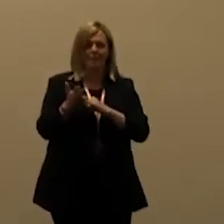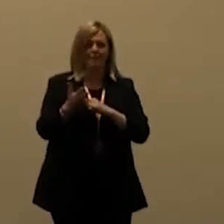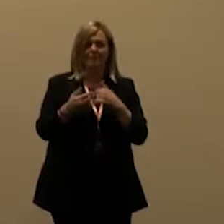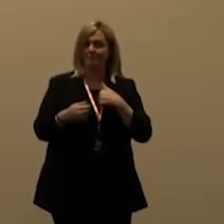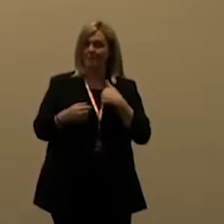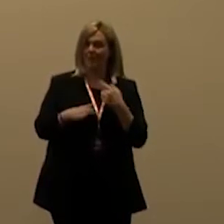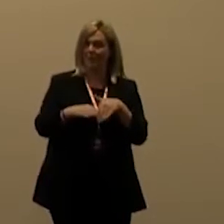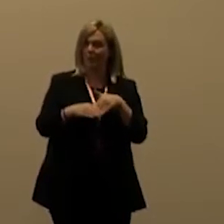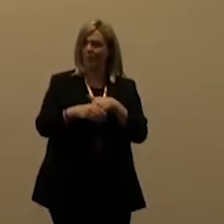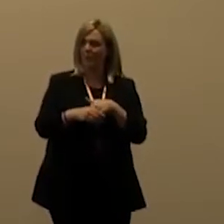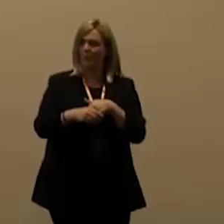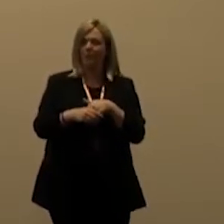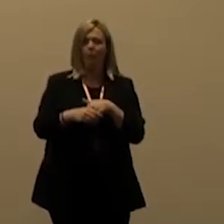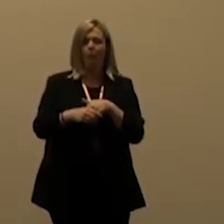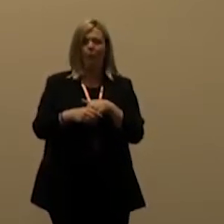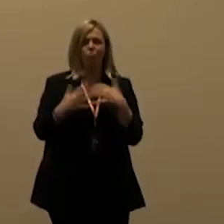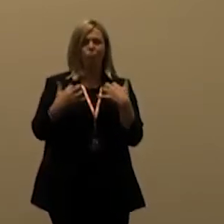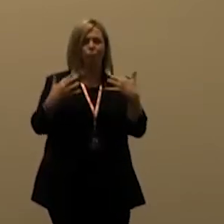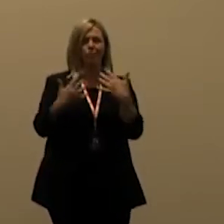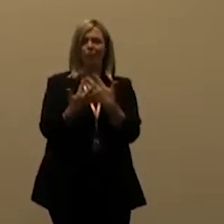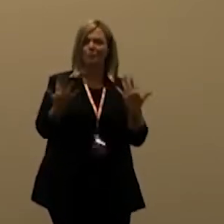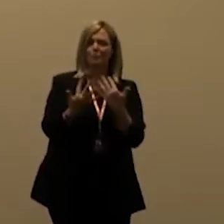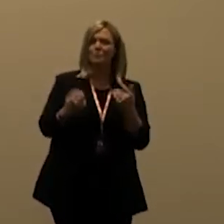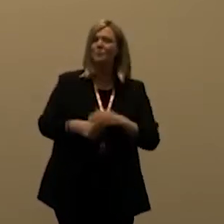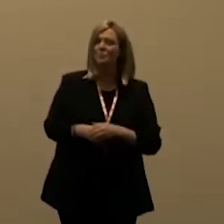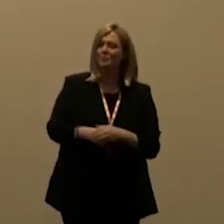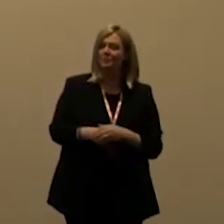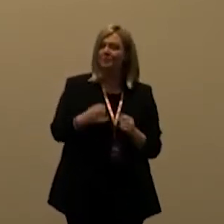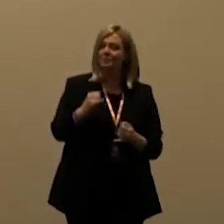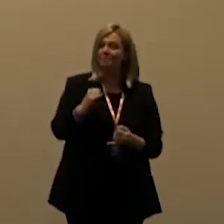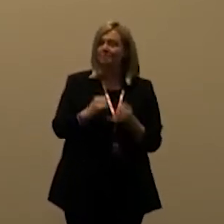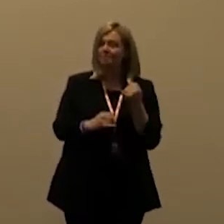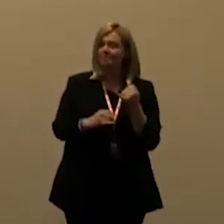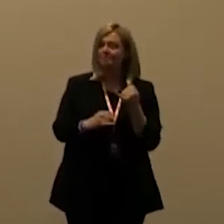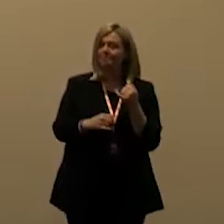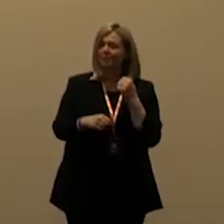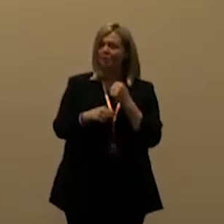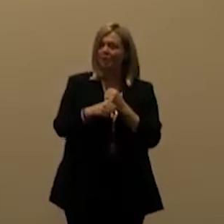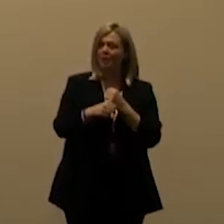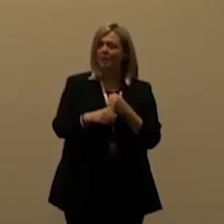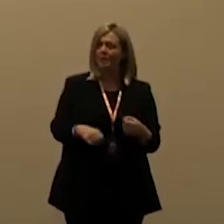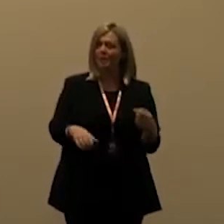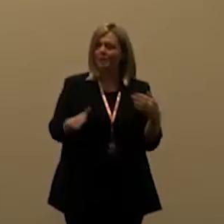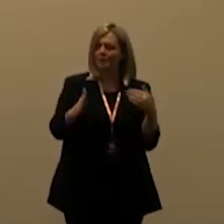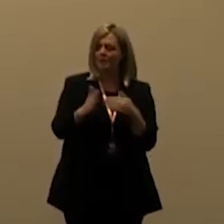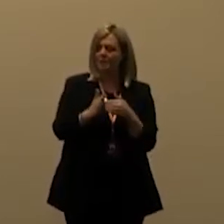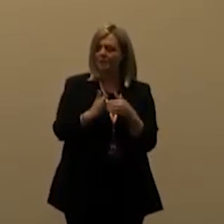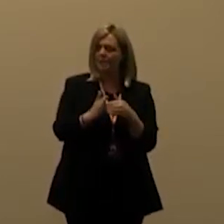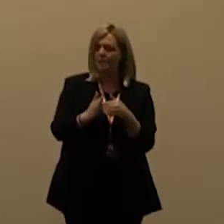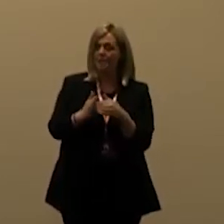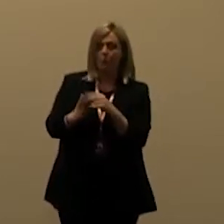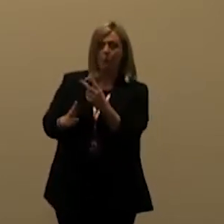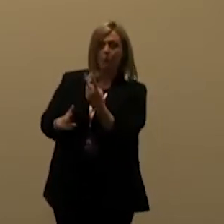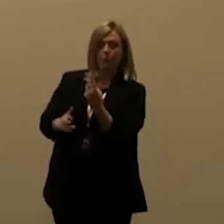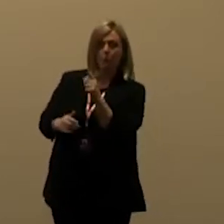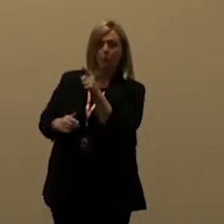we're taking up the room today. Fantastic. And then lastly, we have Gen Z. We have one fantastic Gen Z in